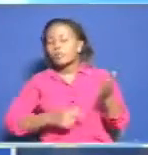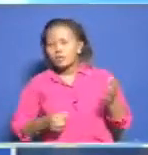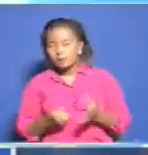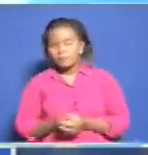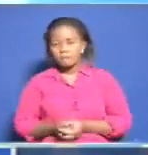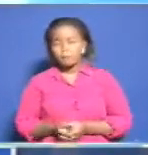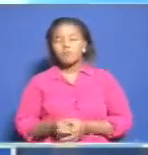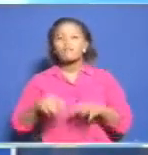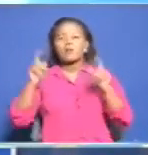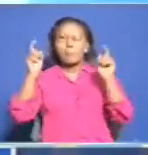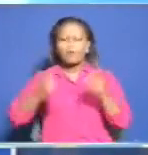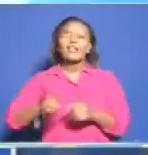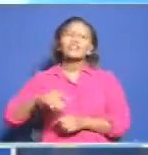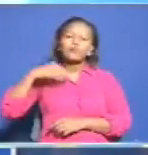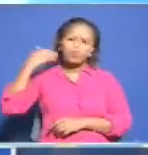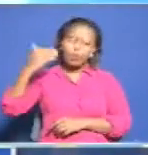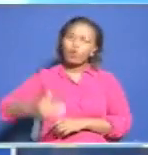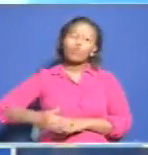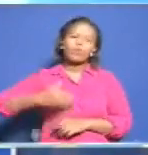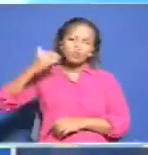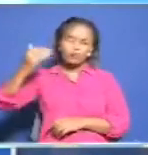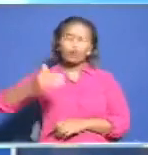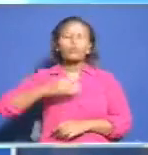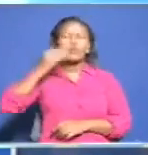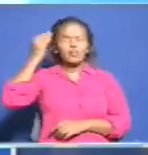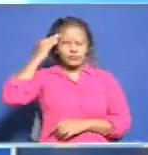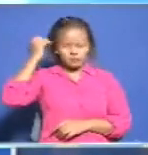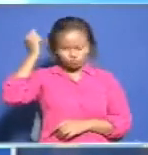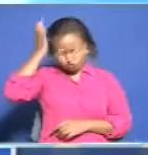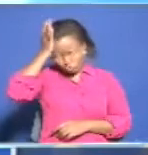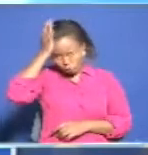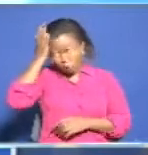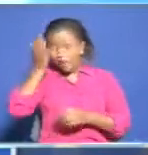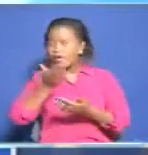please keep reminding all of us, everybody,